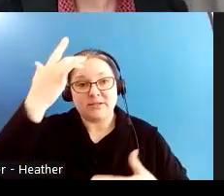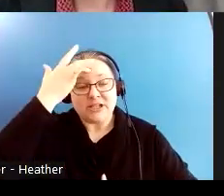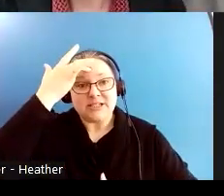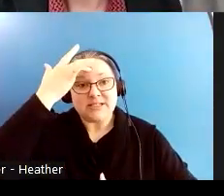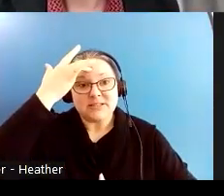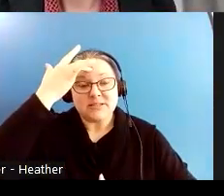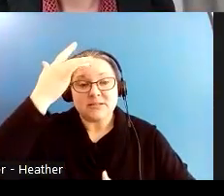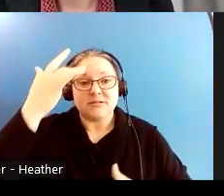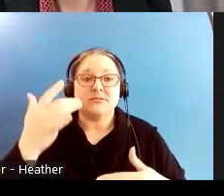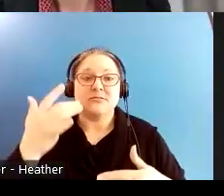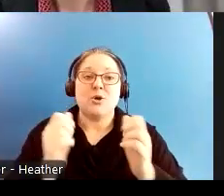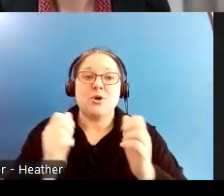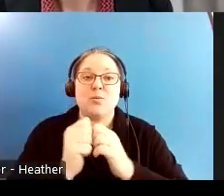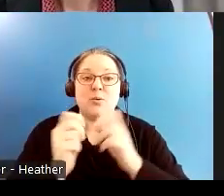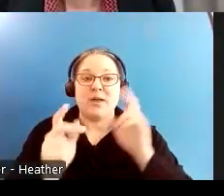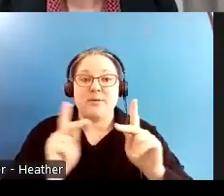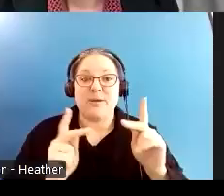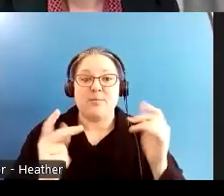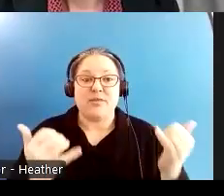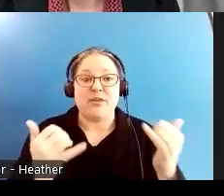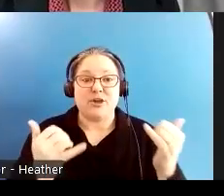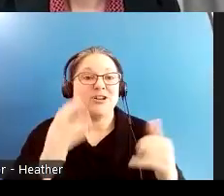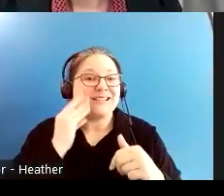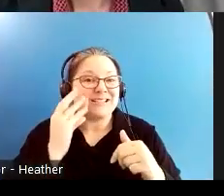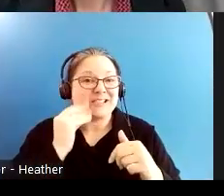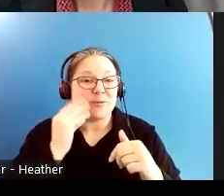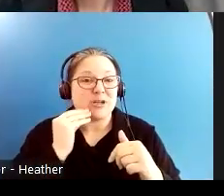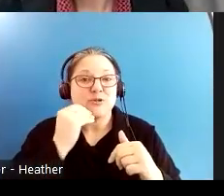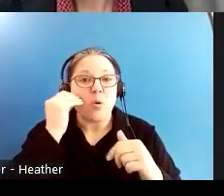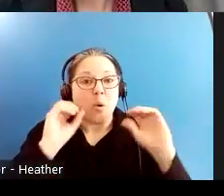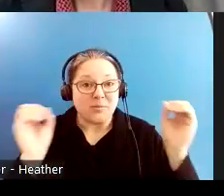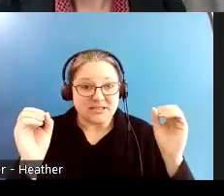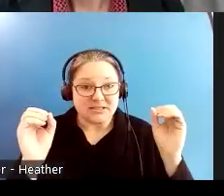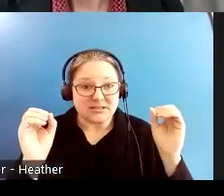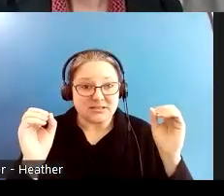among people who are currently experiencing homelessness. About 2/3 also have had